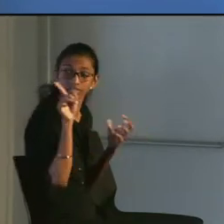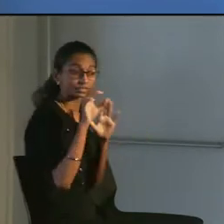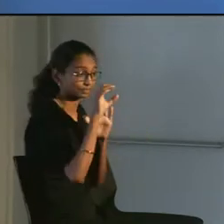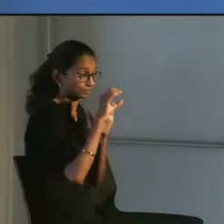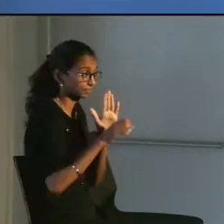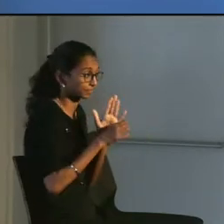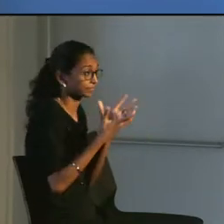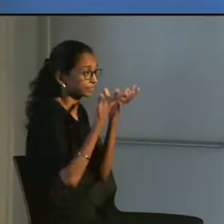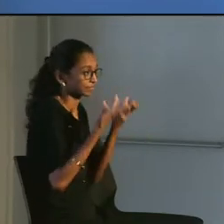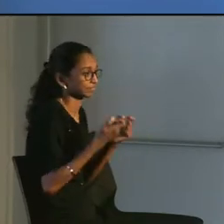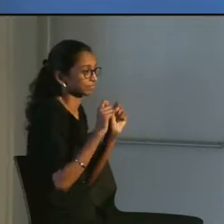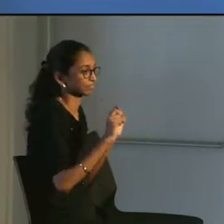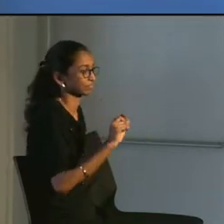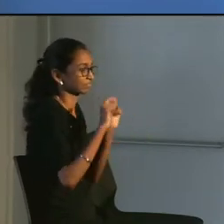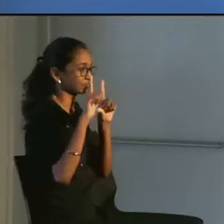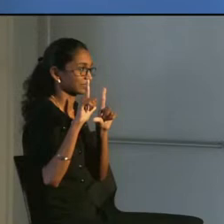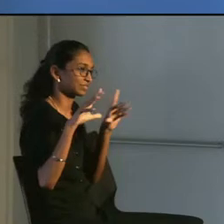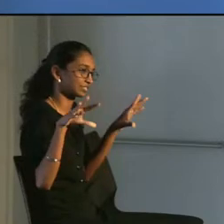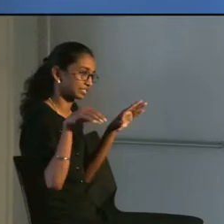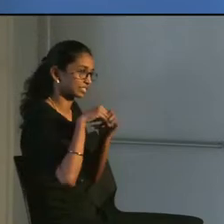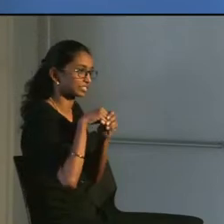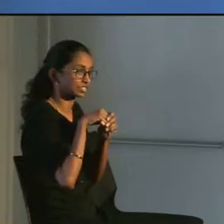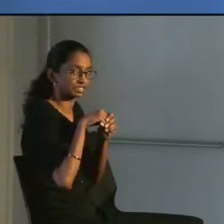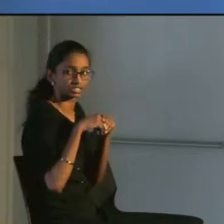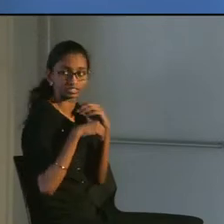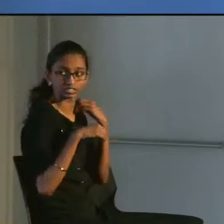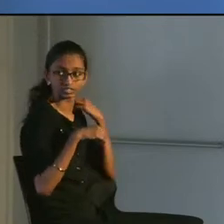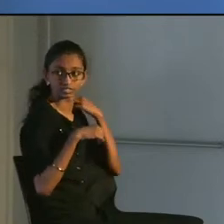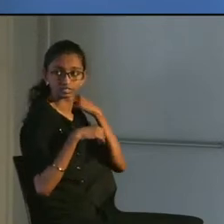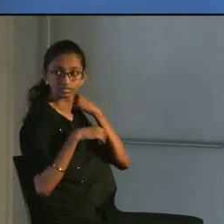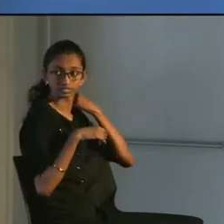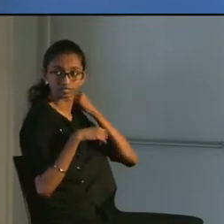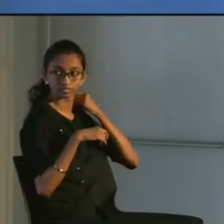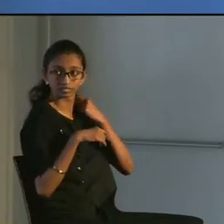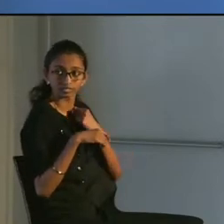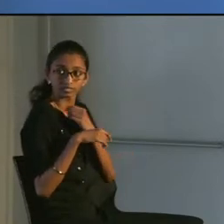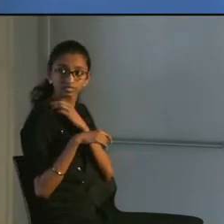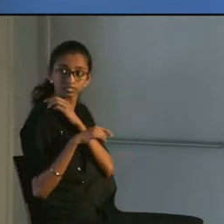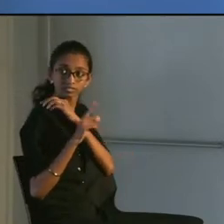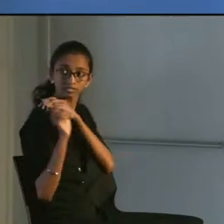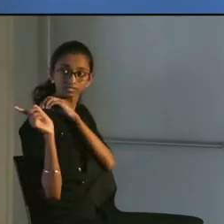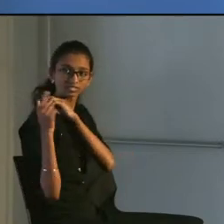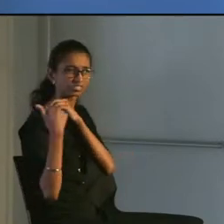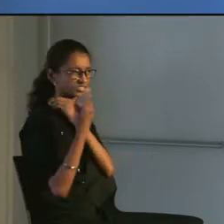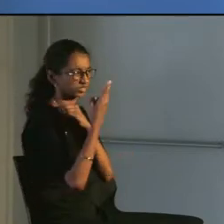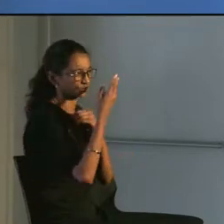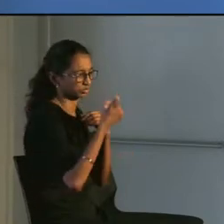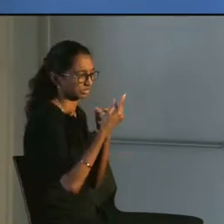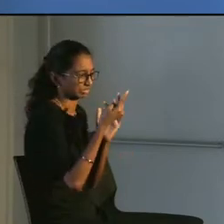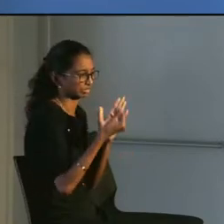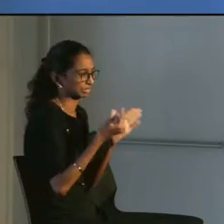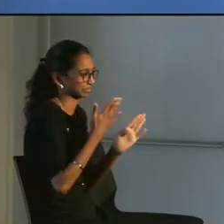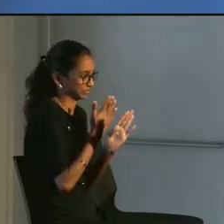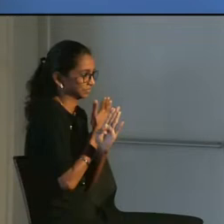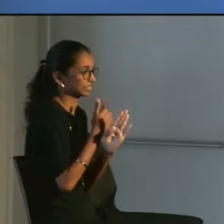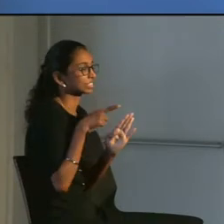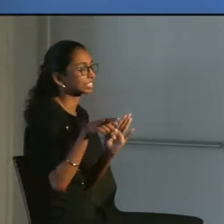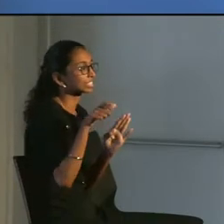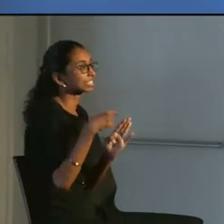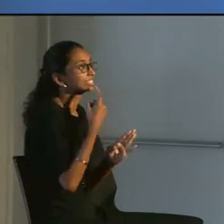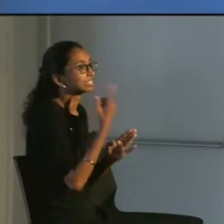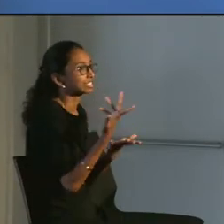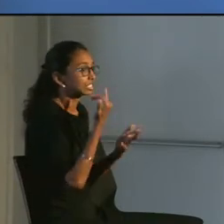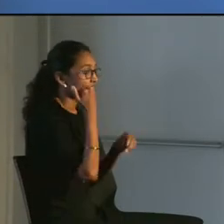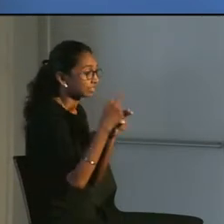be juxtaposed with this image. So when this is about 2 or 3 months old, this image where they said, if you